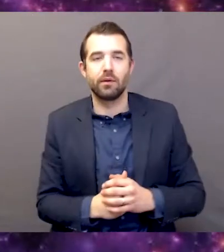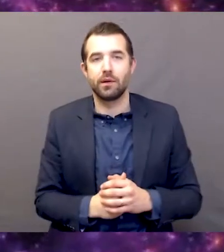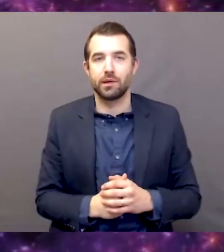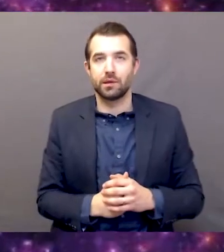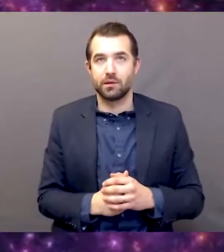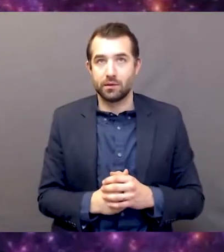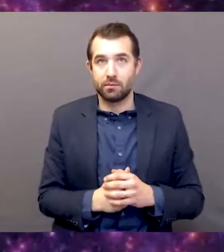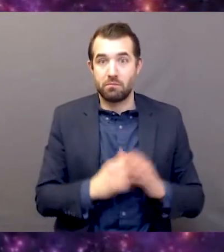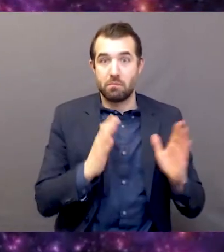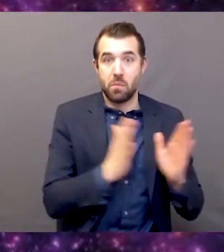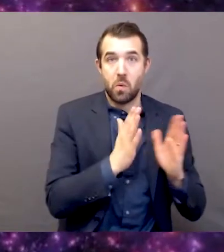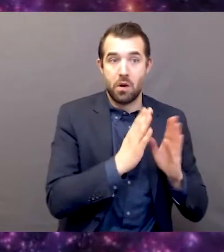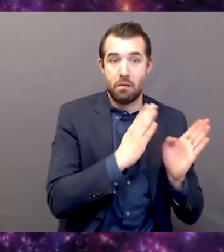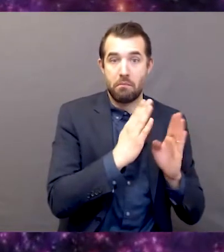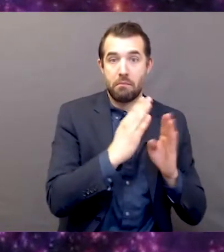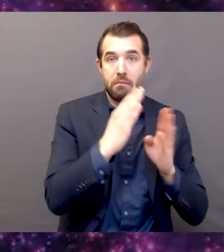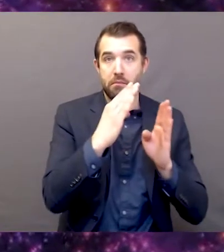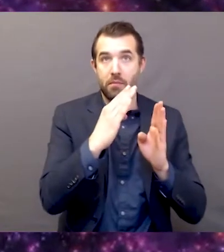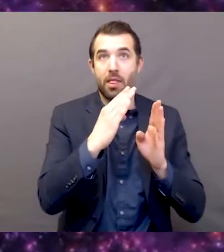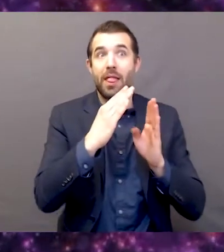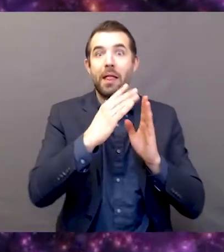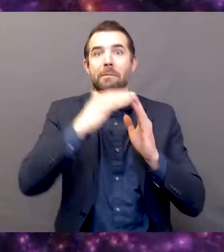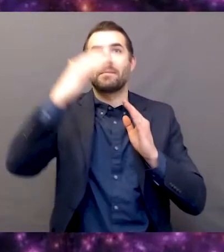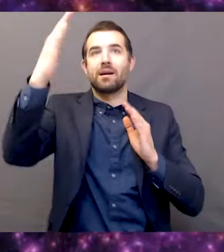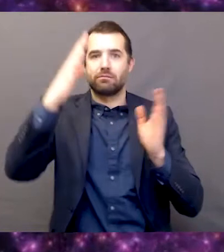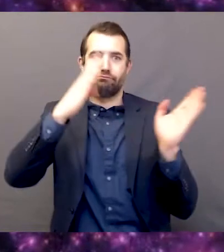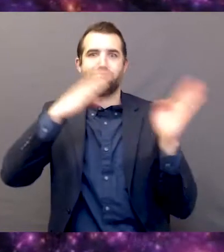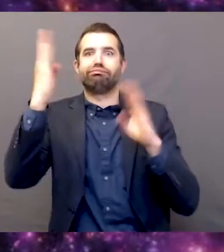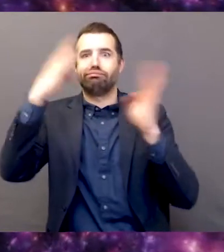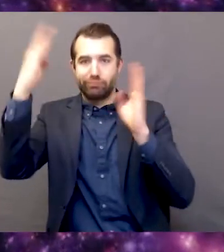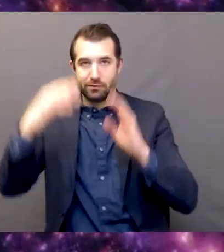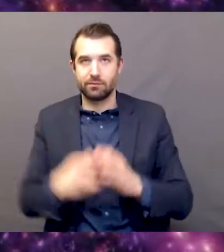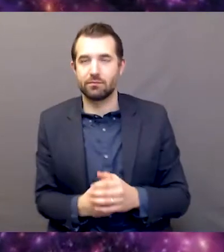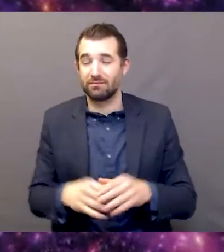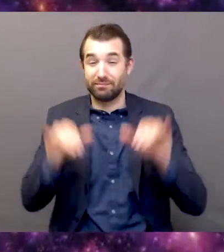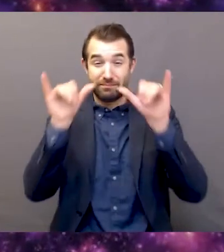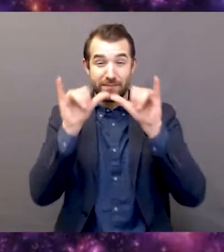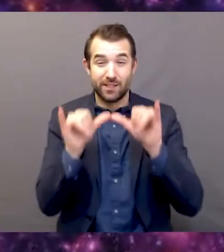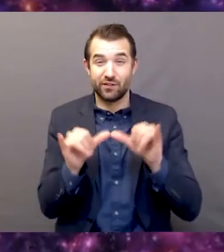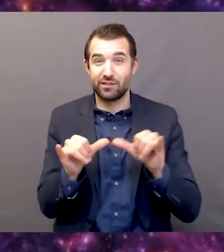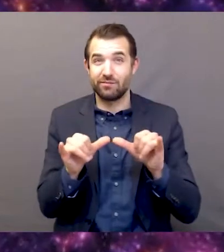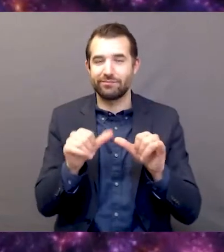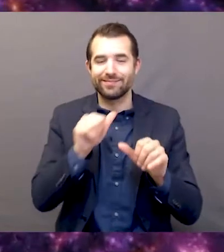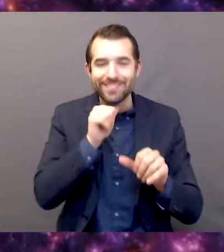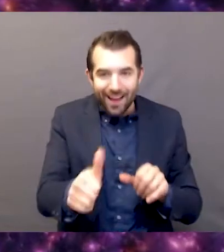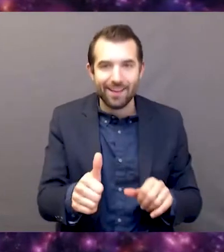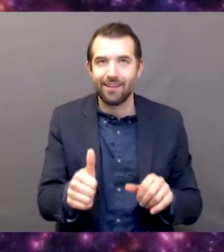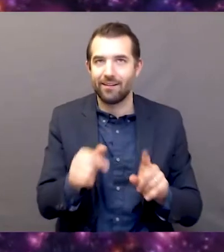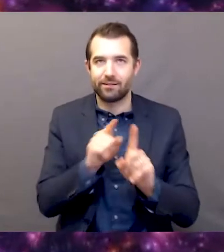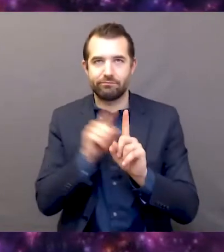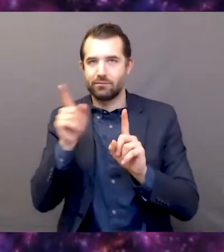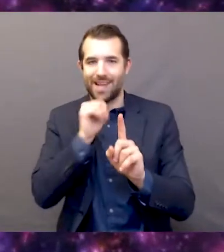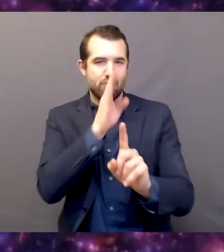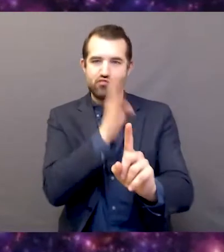larger and smaller fluctuations. Again, this measurement is indirect. There are assumptions about the turbulence